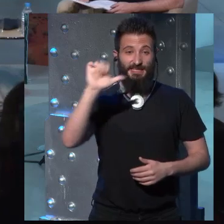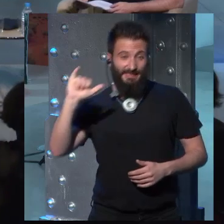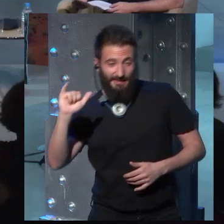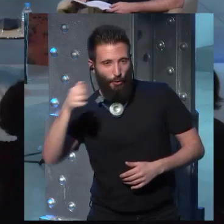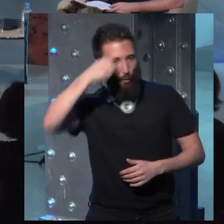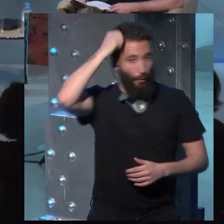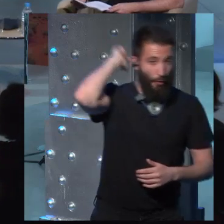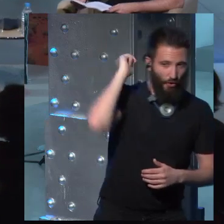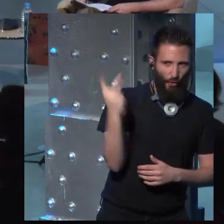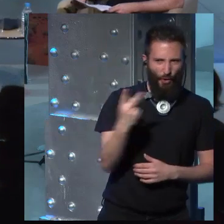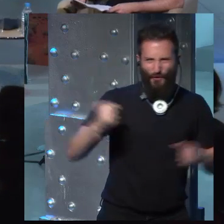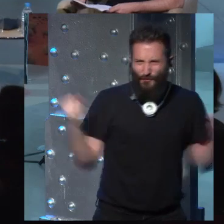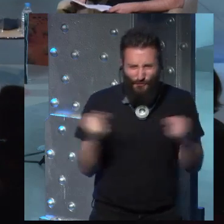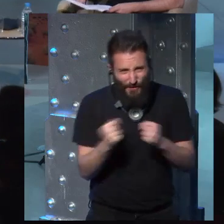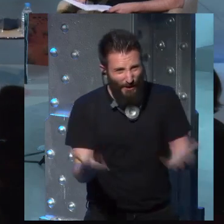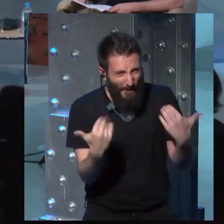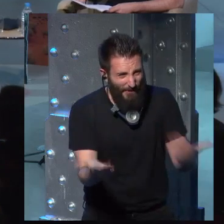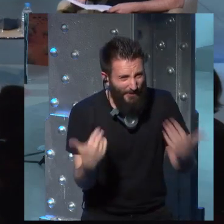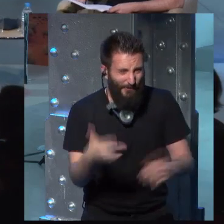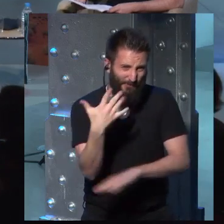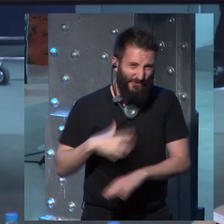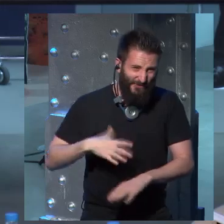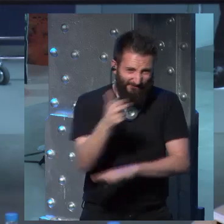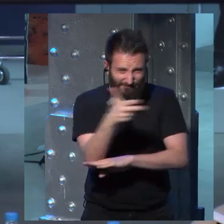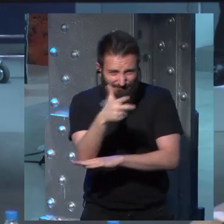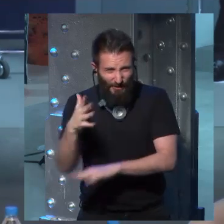action. Yep. Blah, blah, blah, blah. Cut.